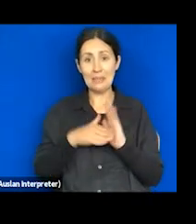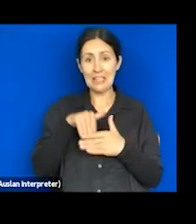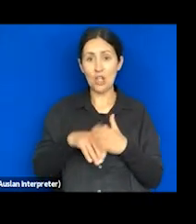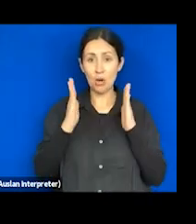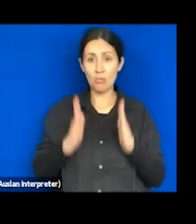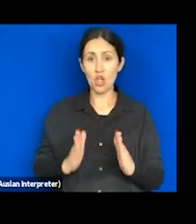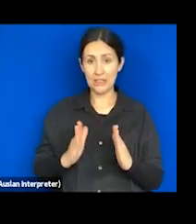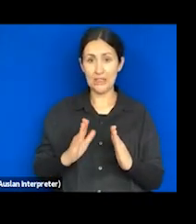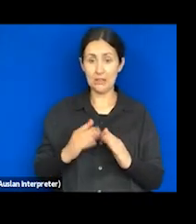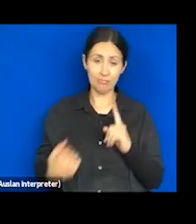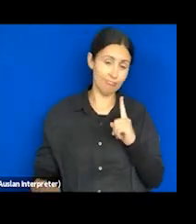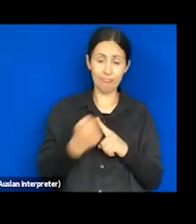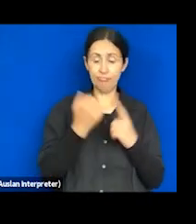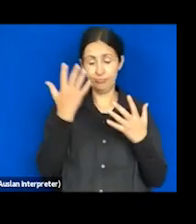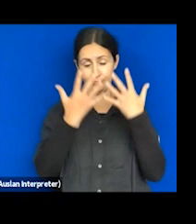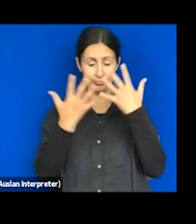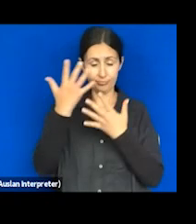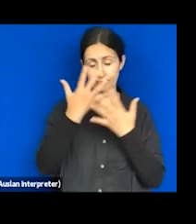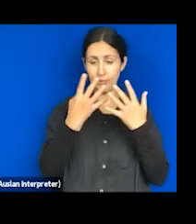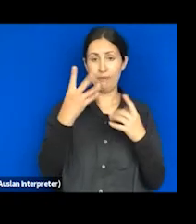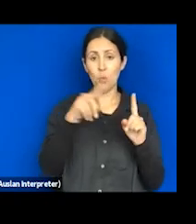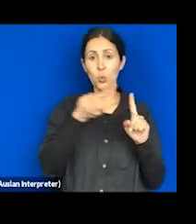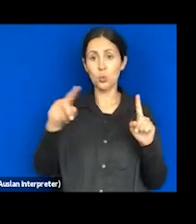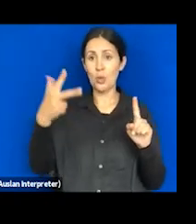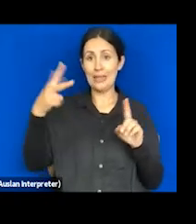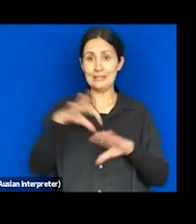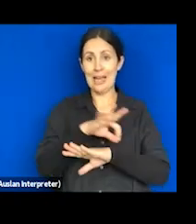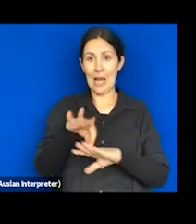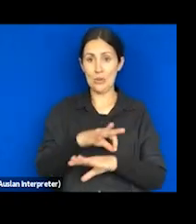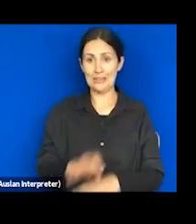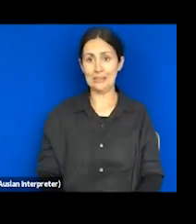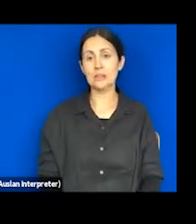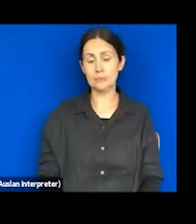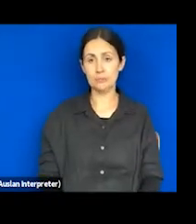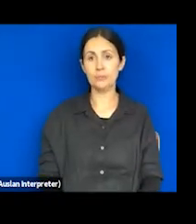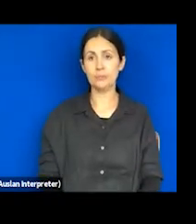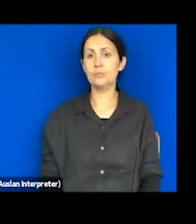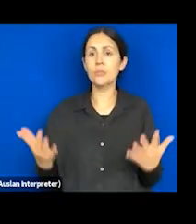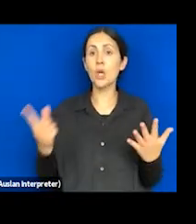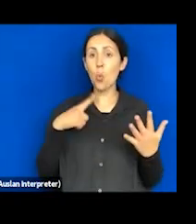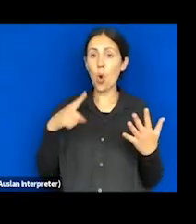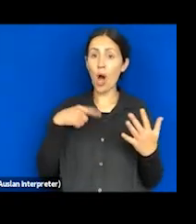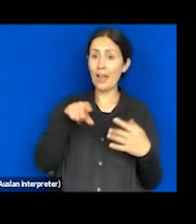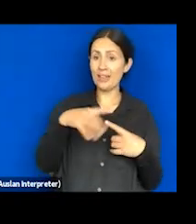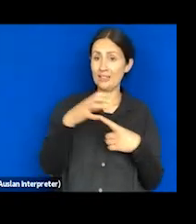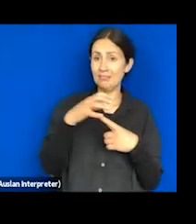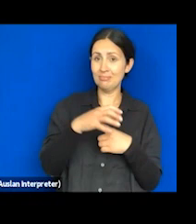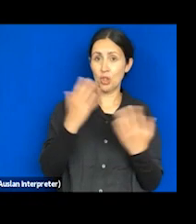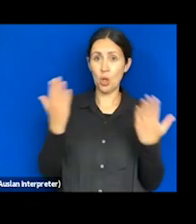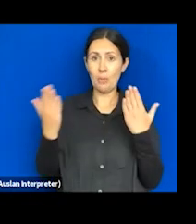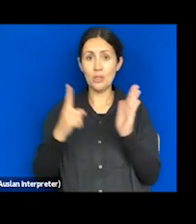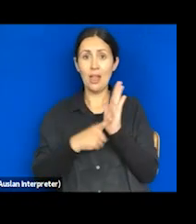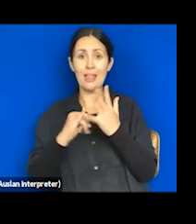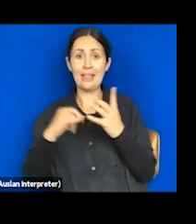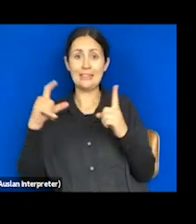of effect of about 4 to 8 hours. Now, why psilocybin rather than LSD? Both have been